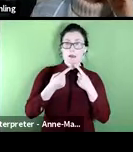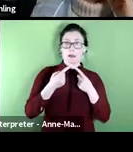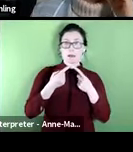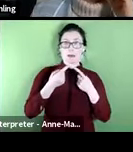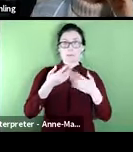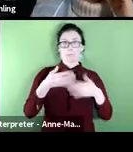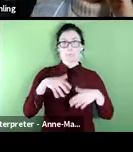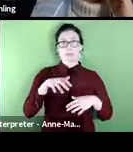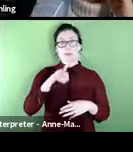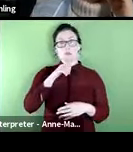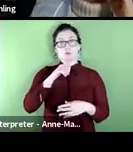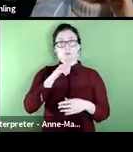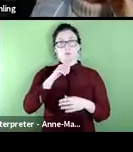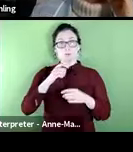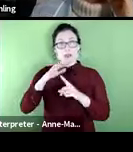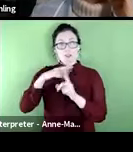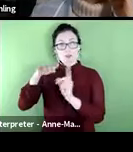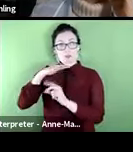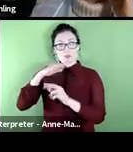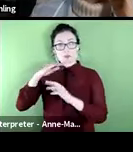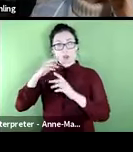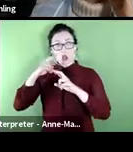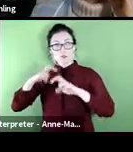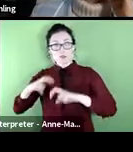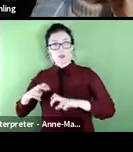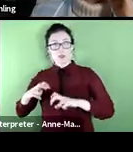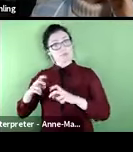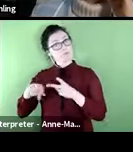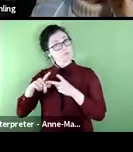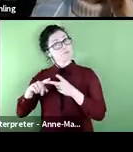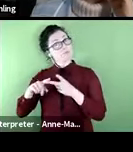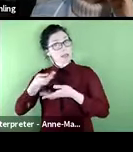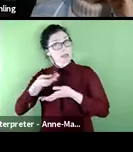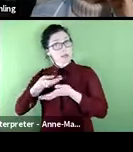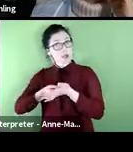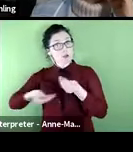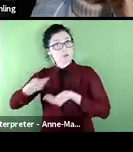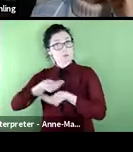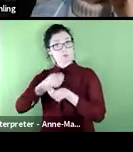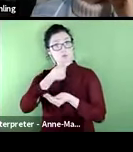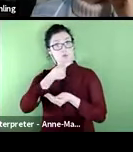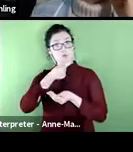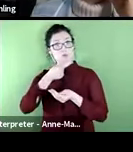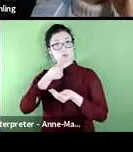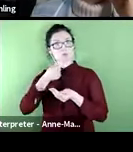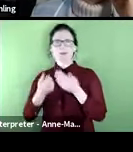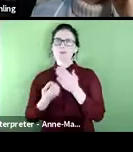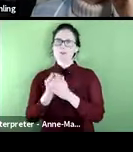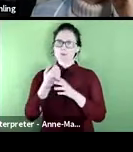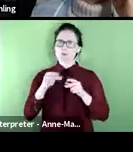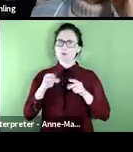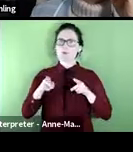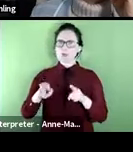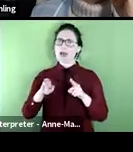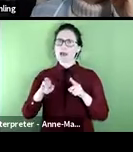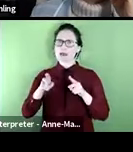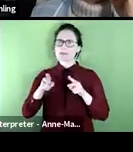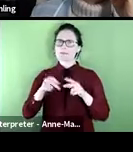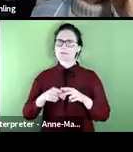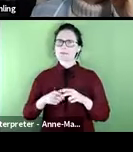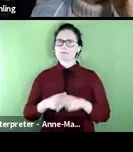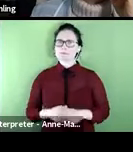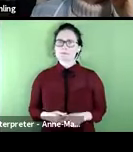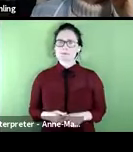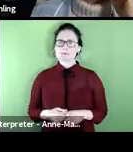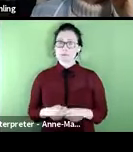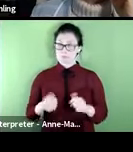used by sociologists and economists. So it is a new trend, and there are very